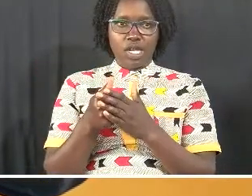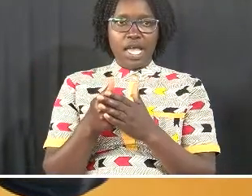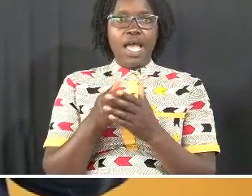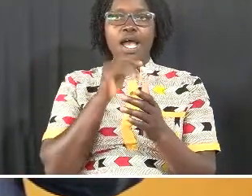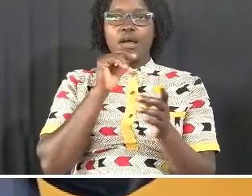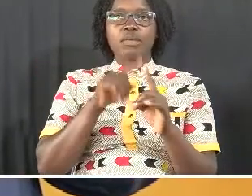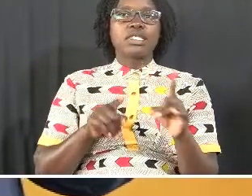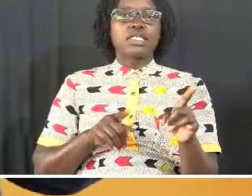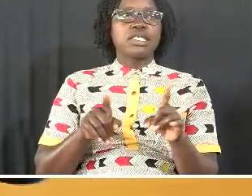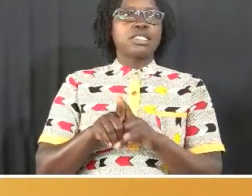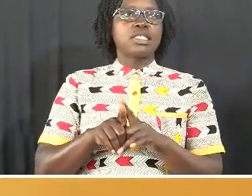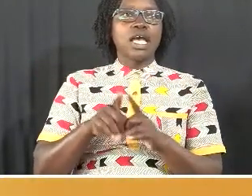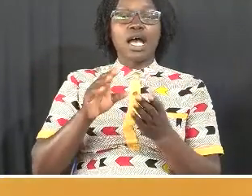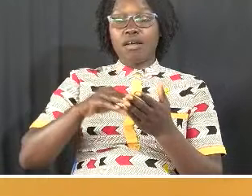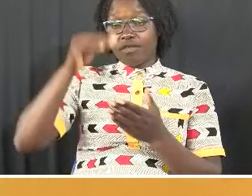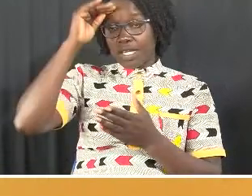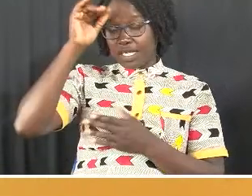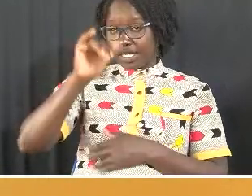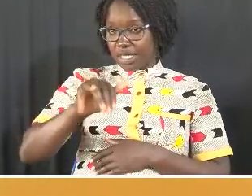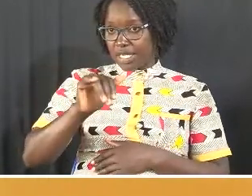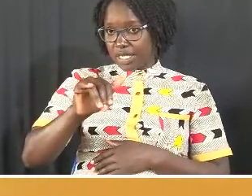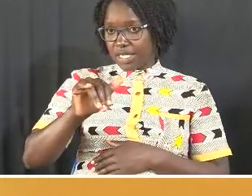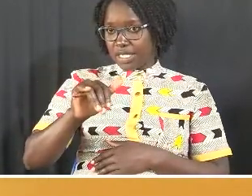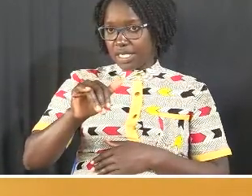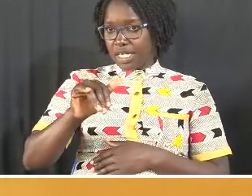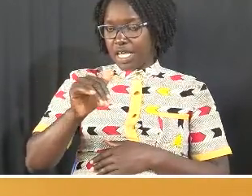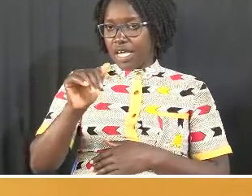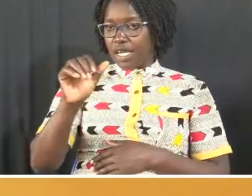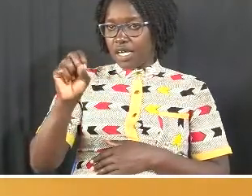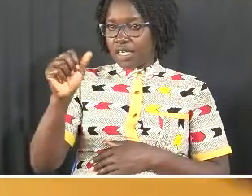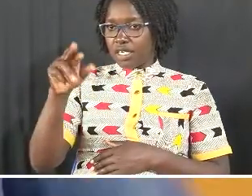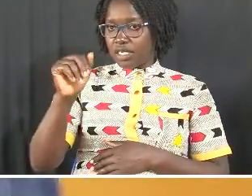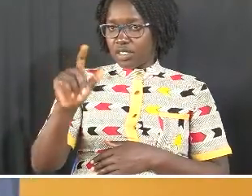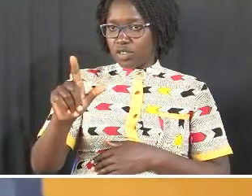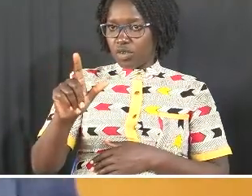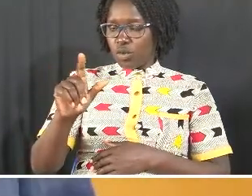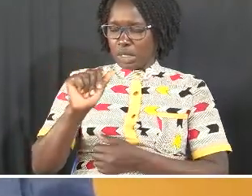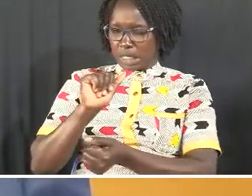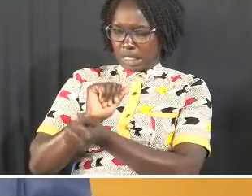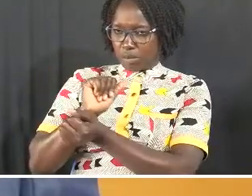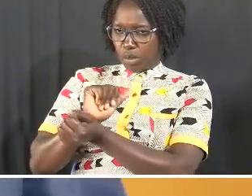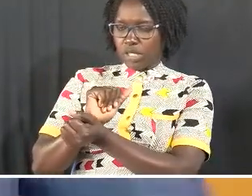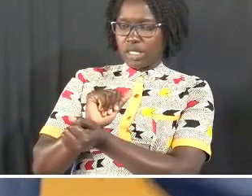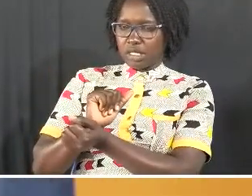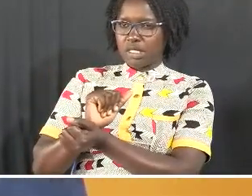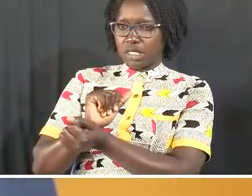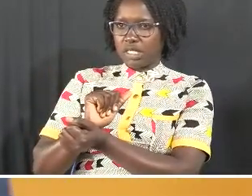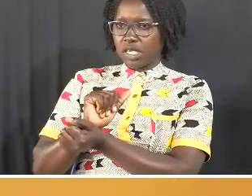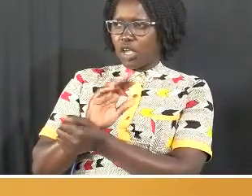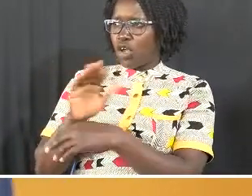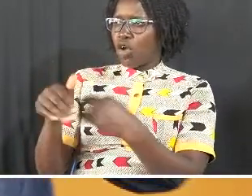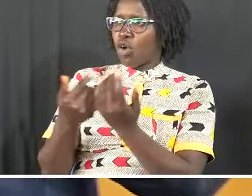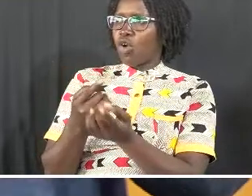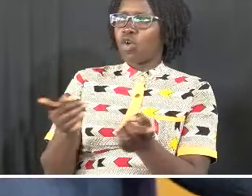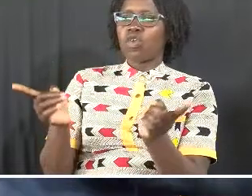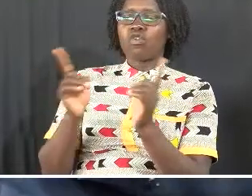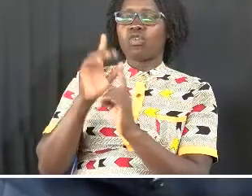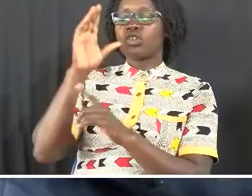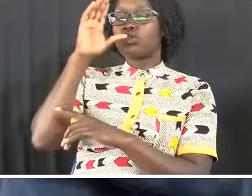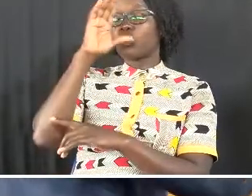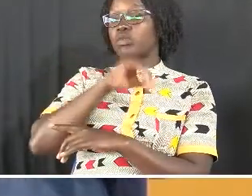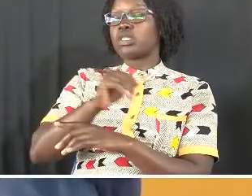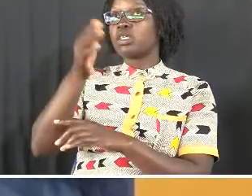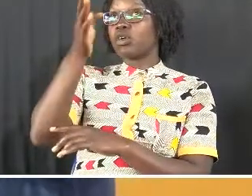Brethren, I've discovered that Saul was in bondage. All of us who are missing on God's